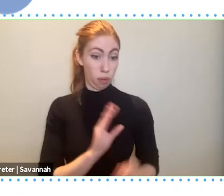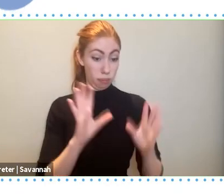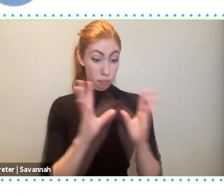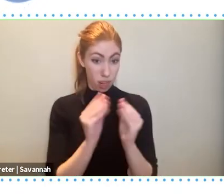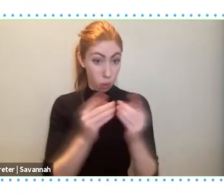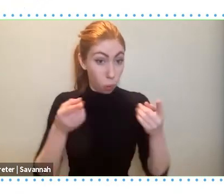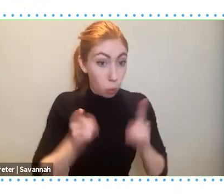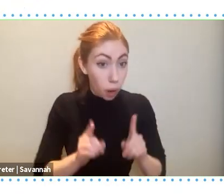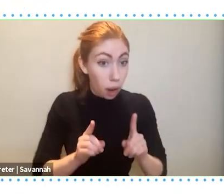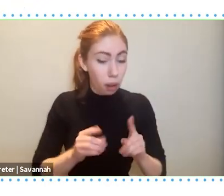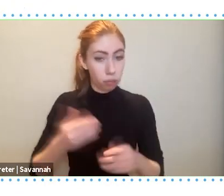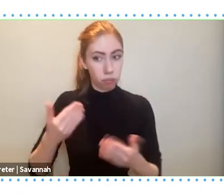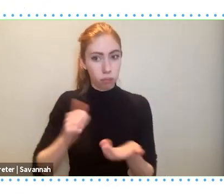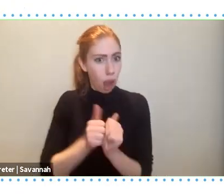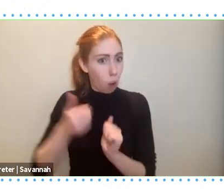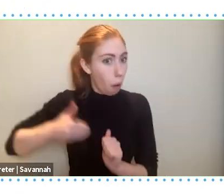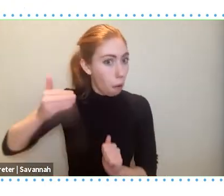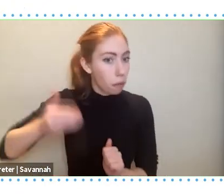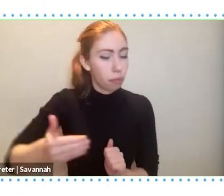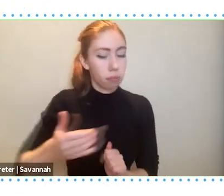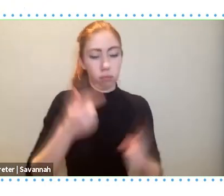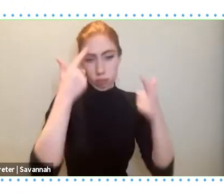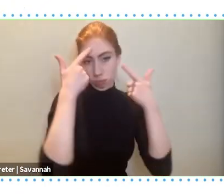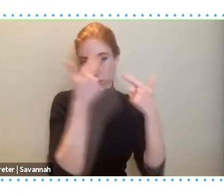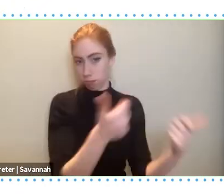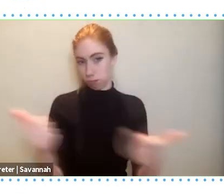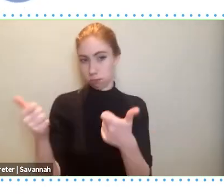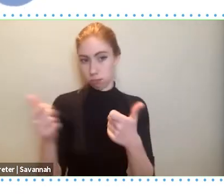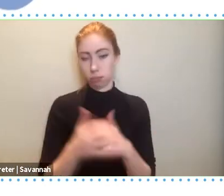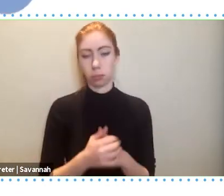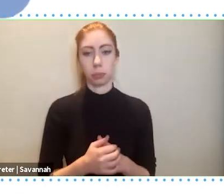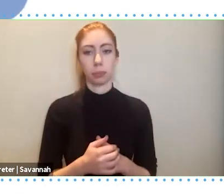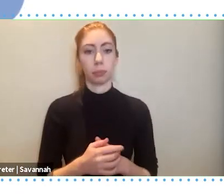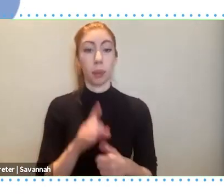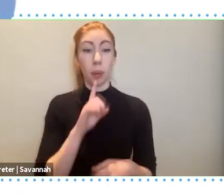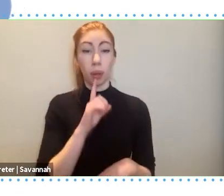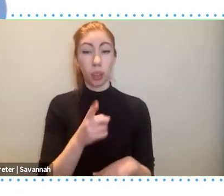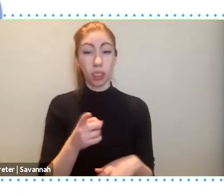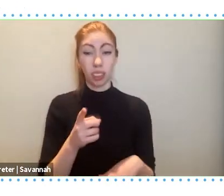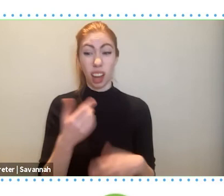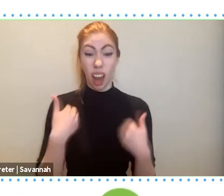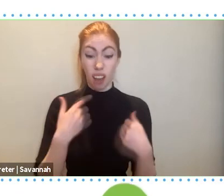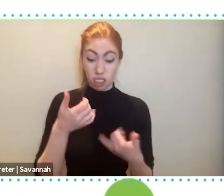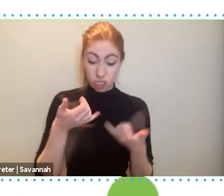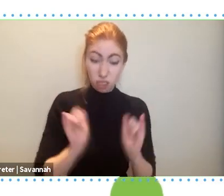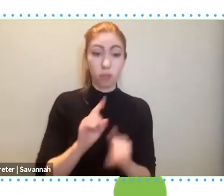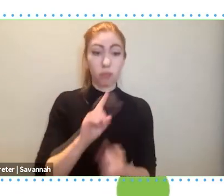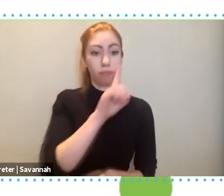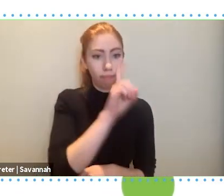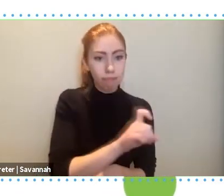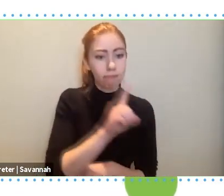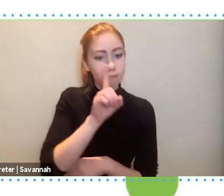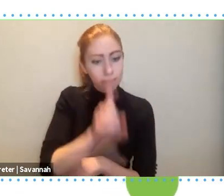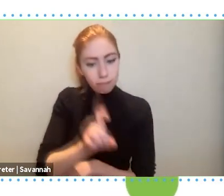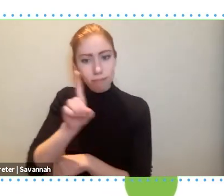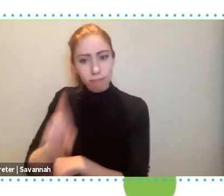the board convenings to actually ask these questions in a meaningful way and engage in the work,